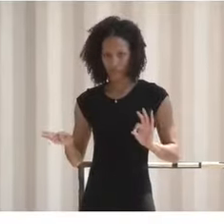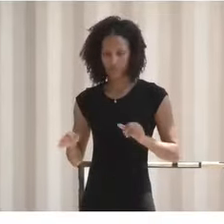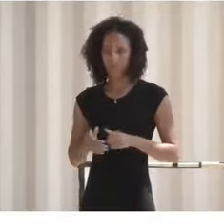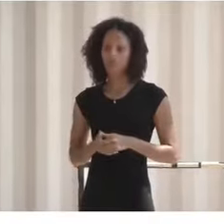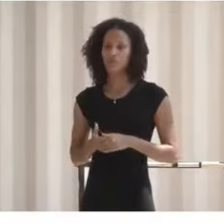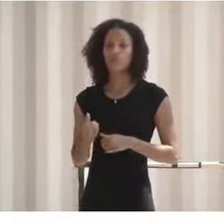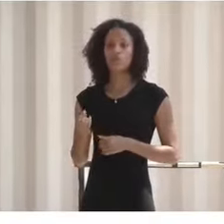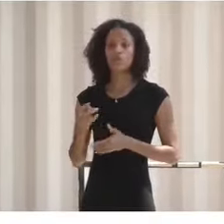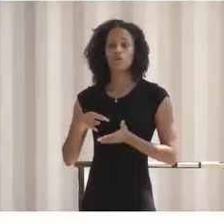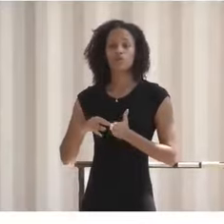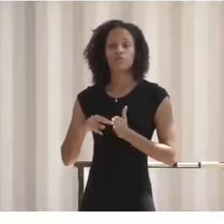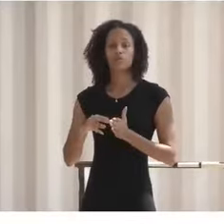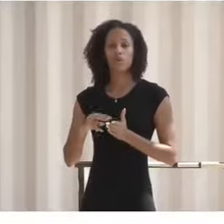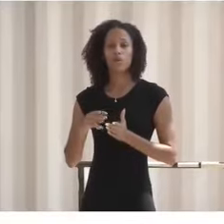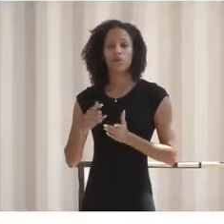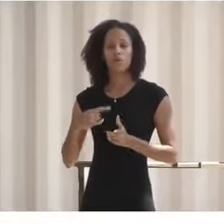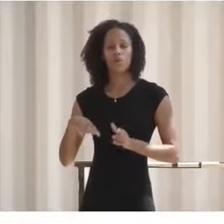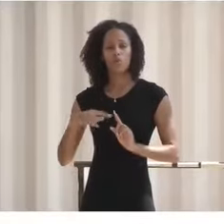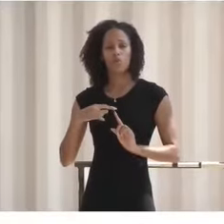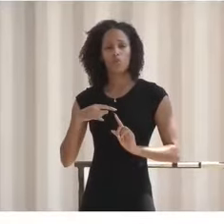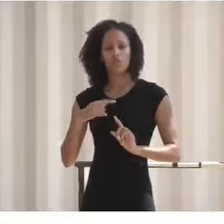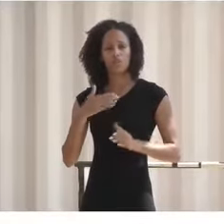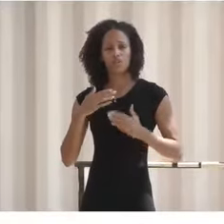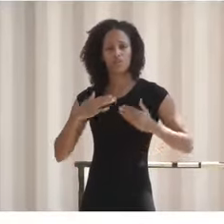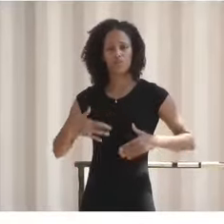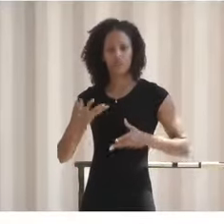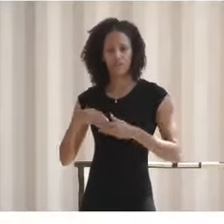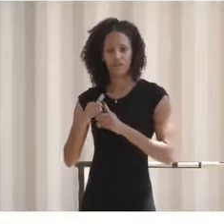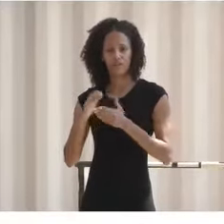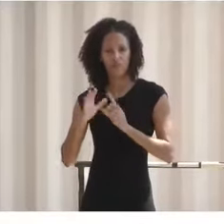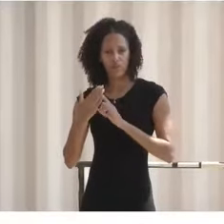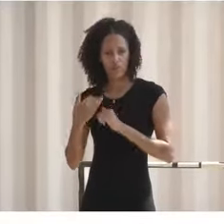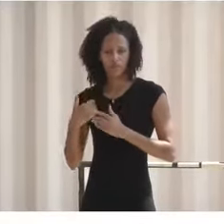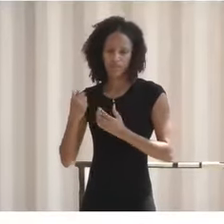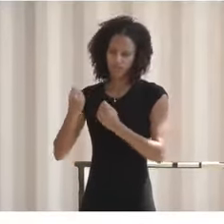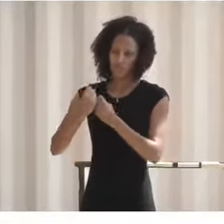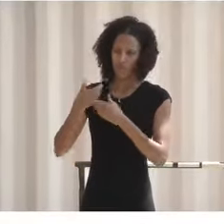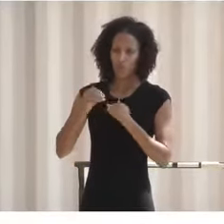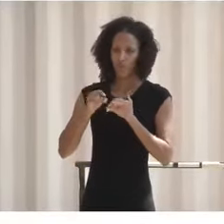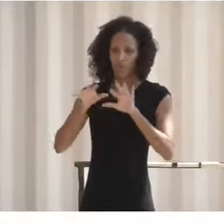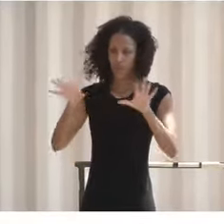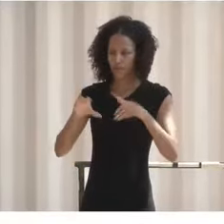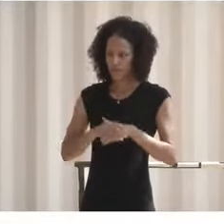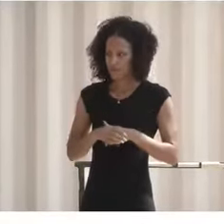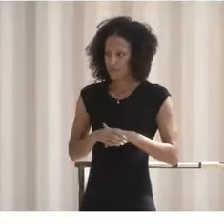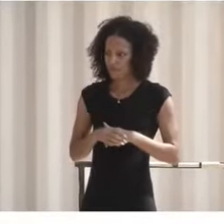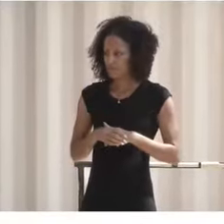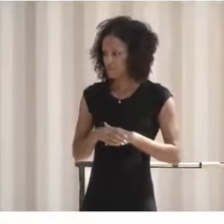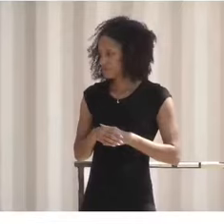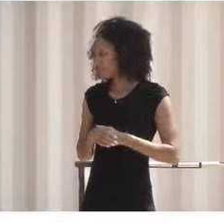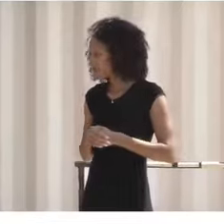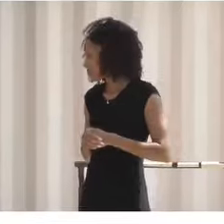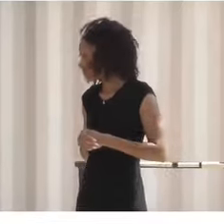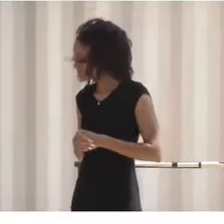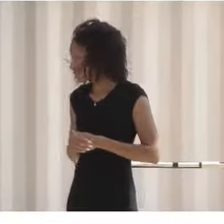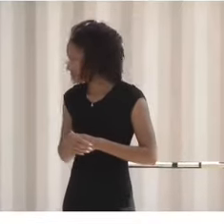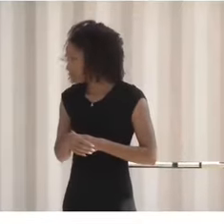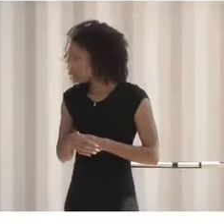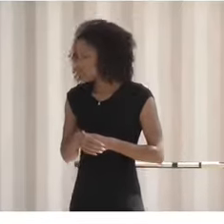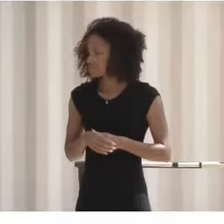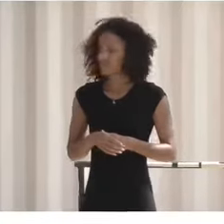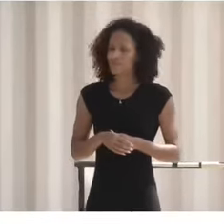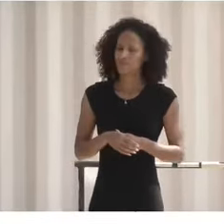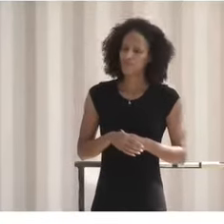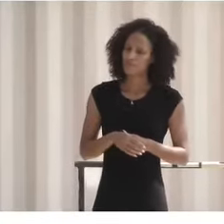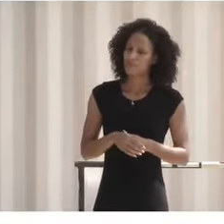so when women thrive, the community will thrive. And as our organization Rise Beyond the Reef, our entry point to our work in the